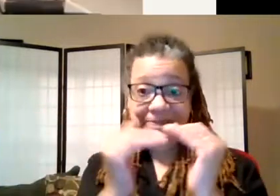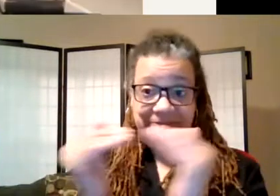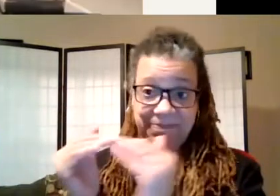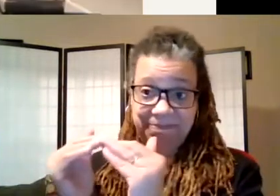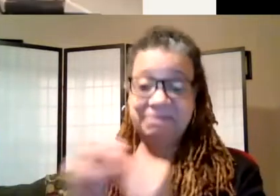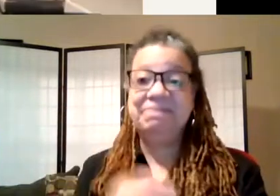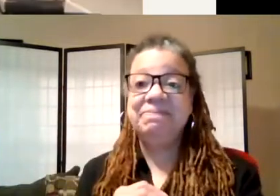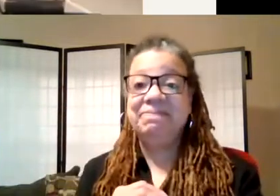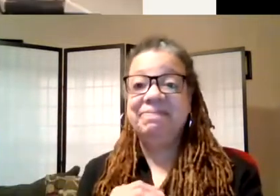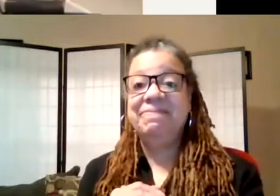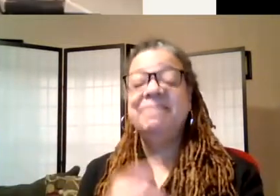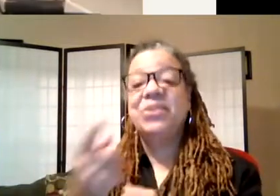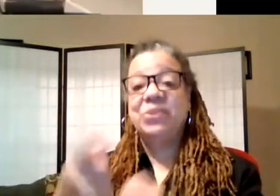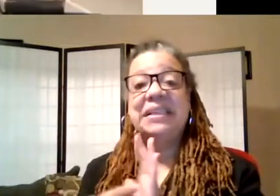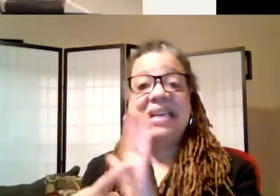please.